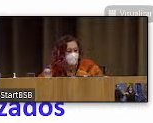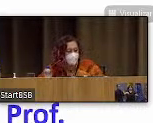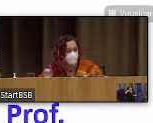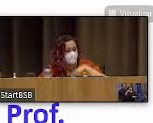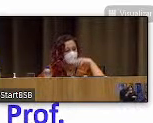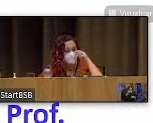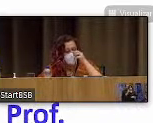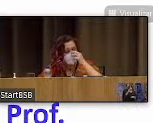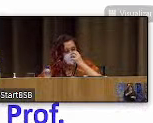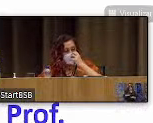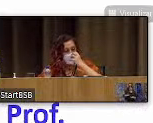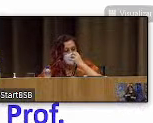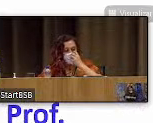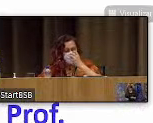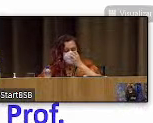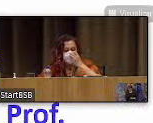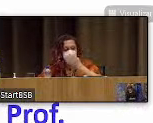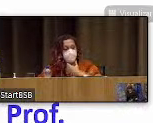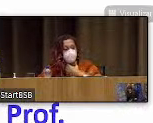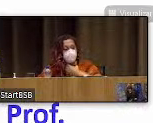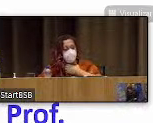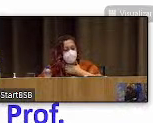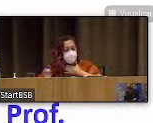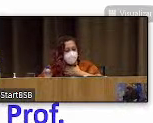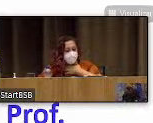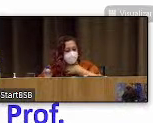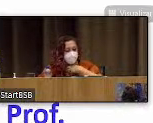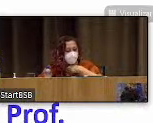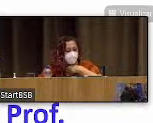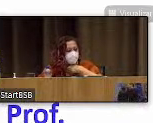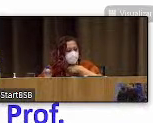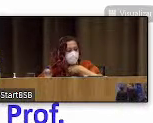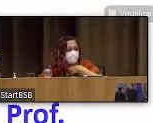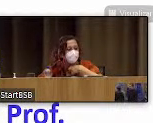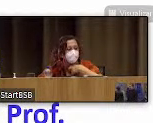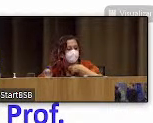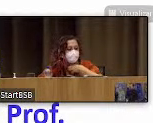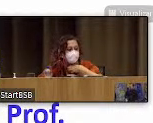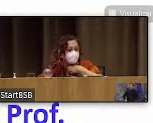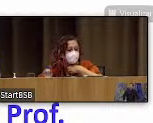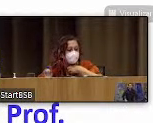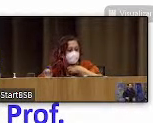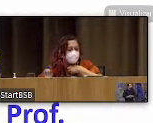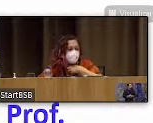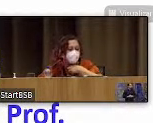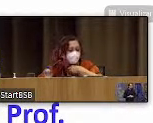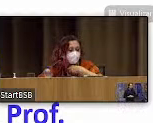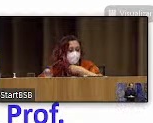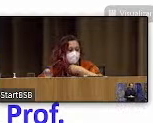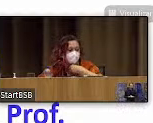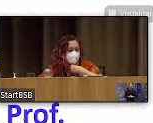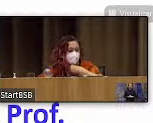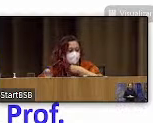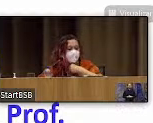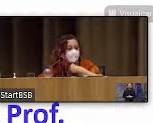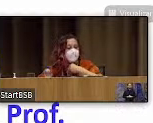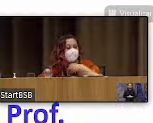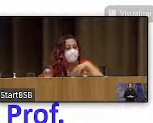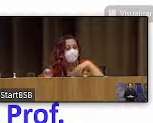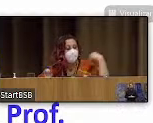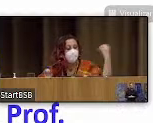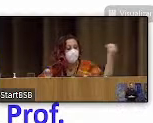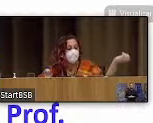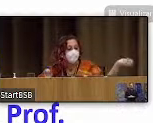way and we couldn't use those. Now we're presenting the results.